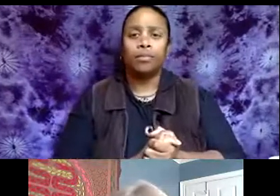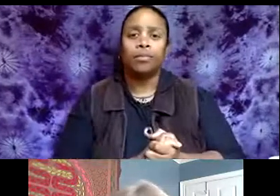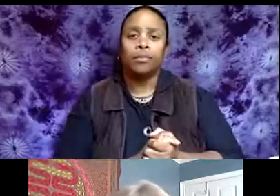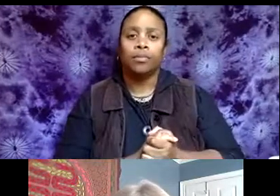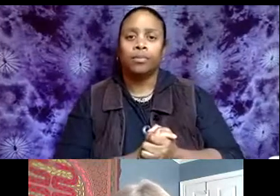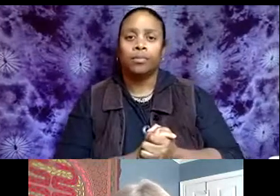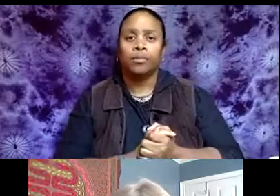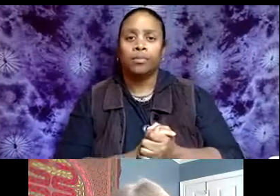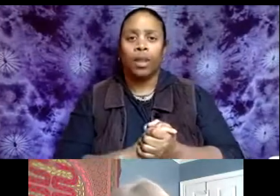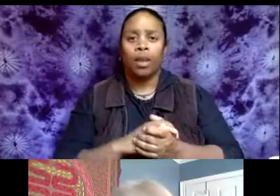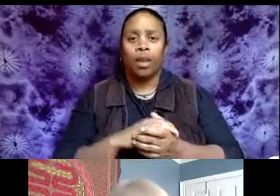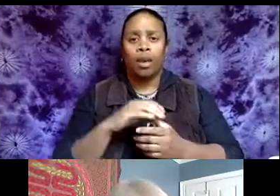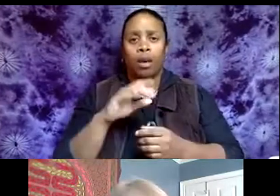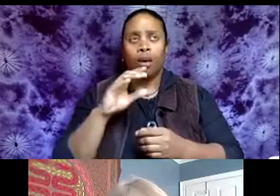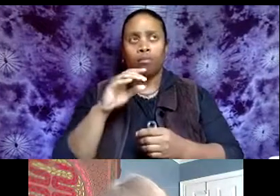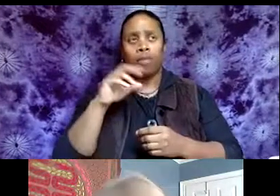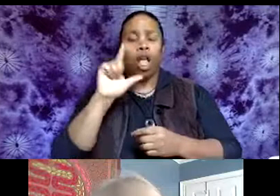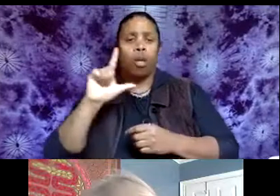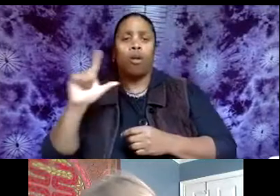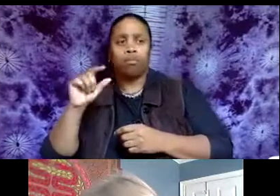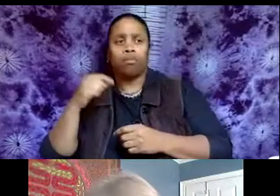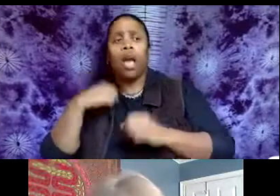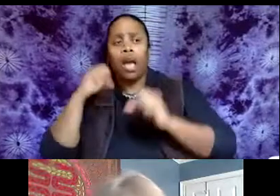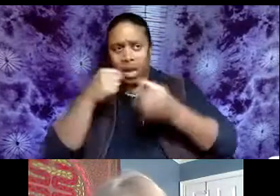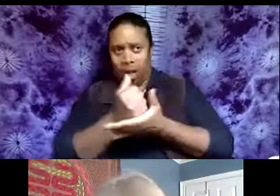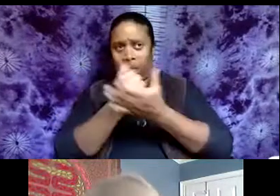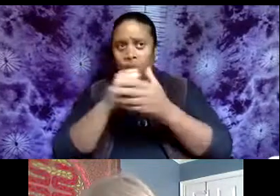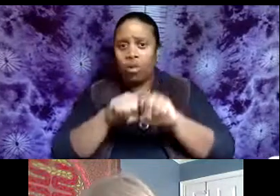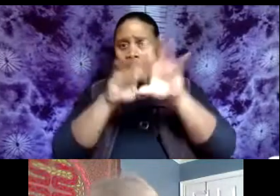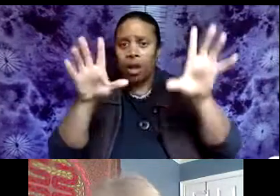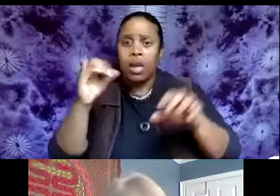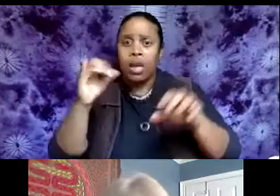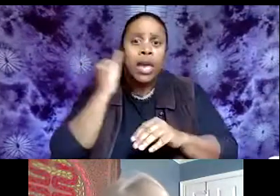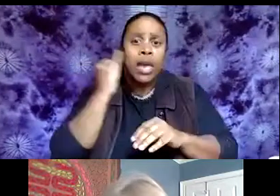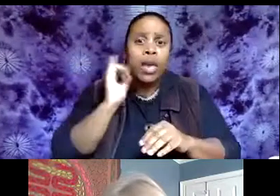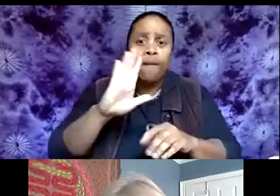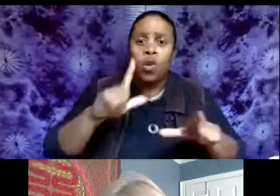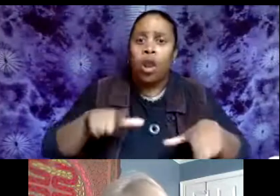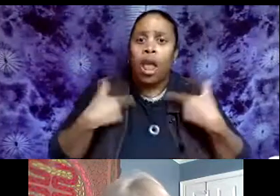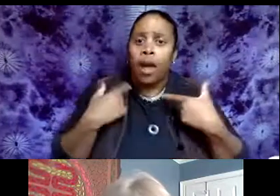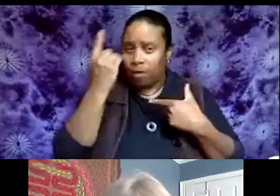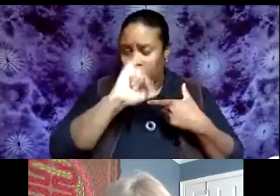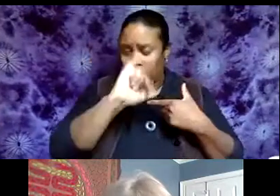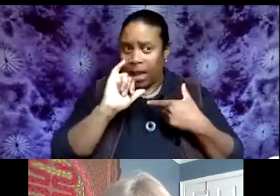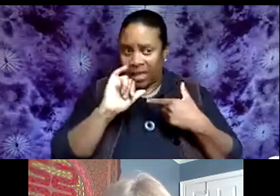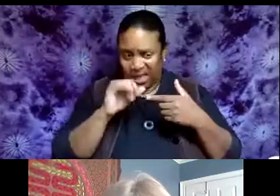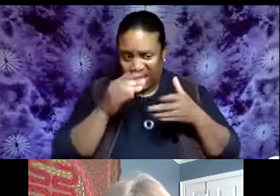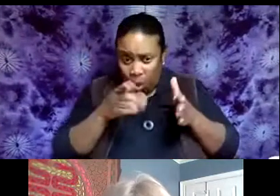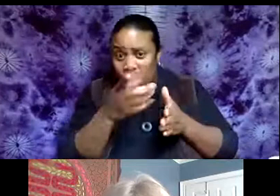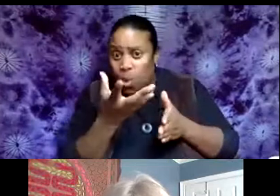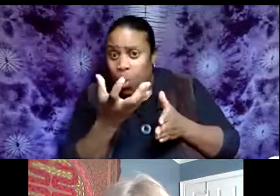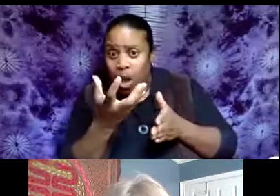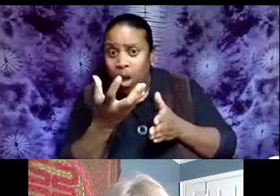if I can just ask one thing that might help you clarify. So if your life looked like the way you wanted it to look, and this is actually a little bit